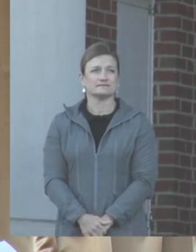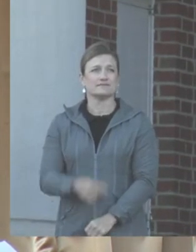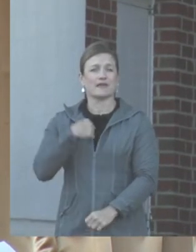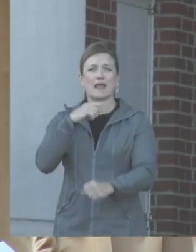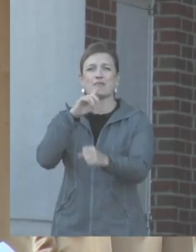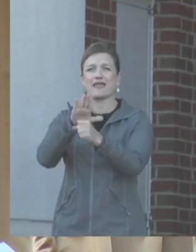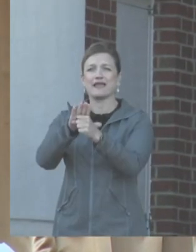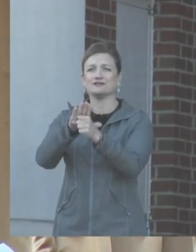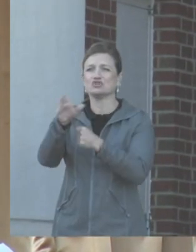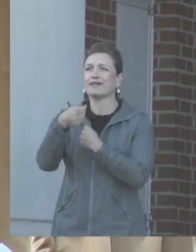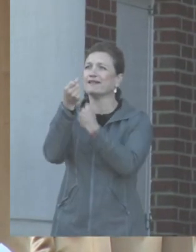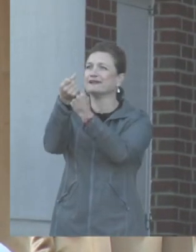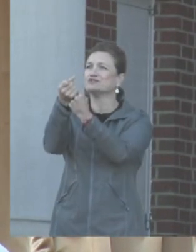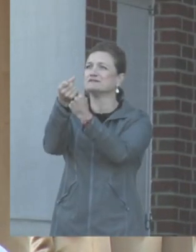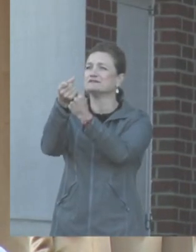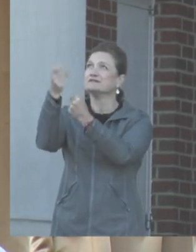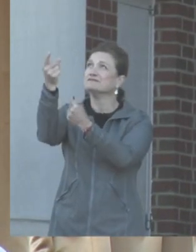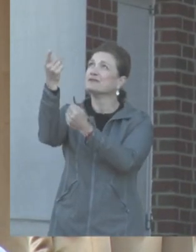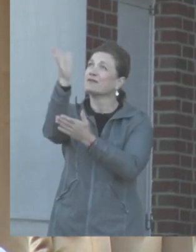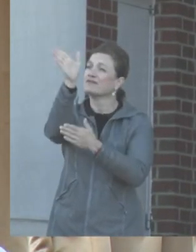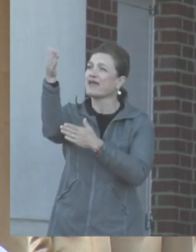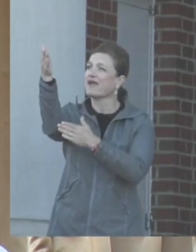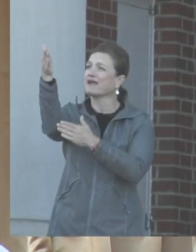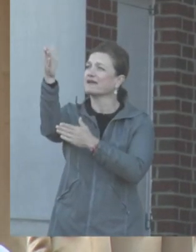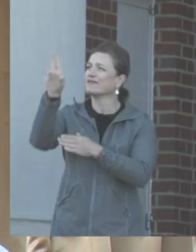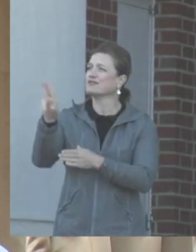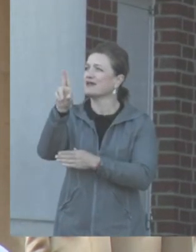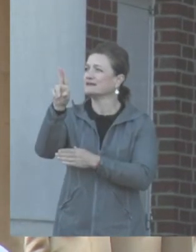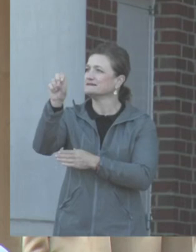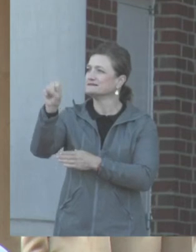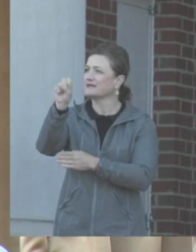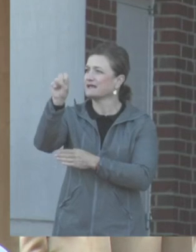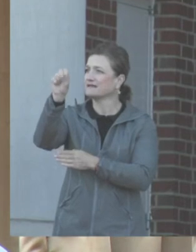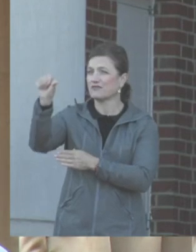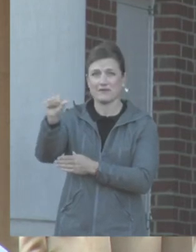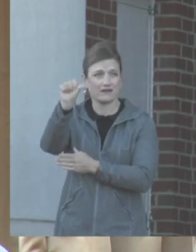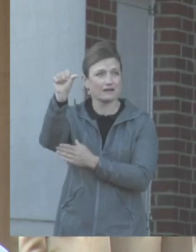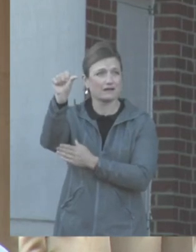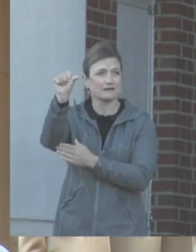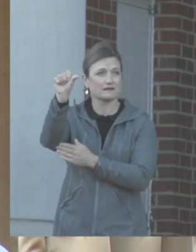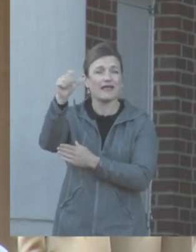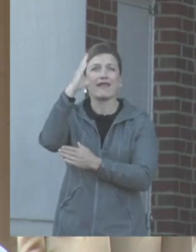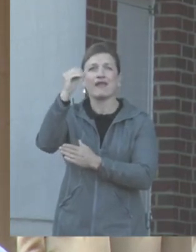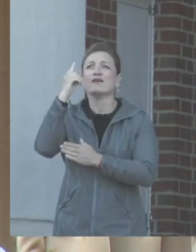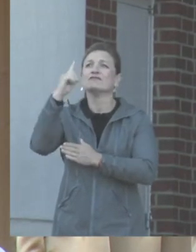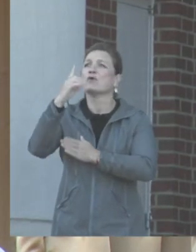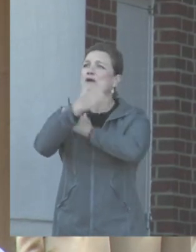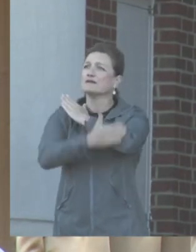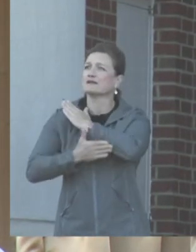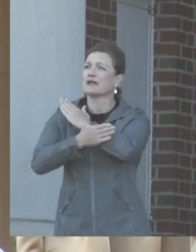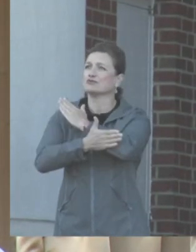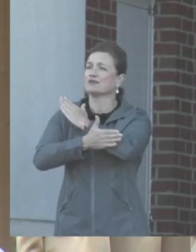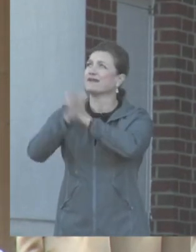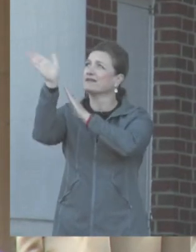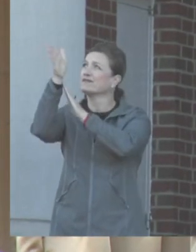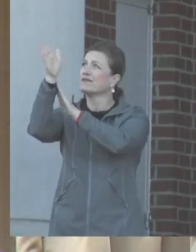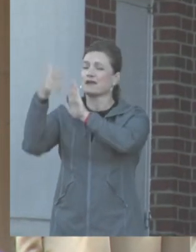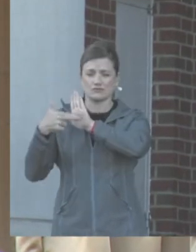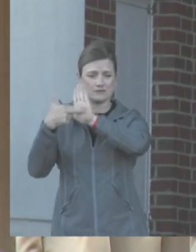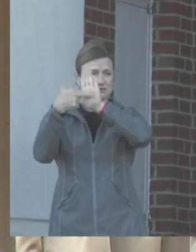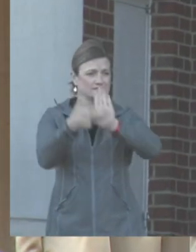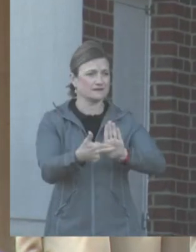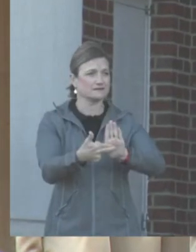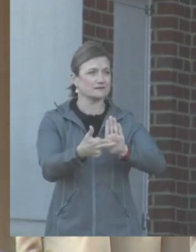I pledge allegiance to the flag of the United States of America and to the Republic for which it